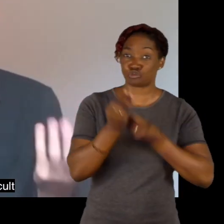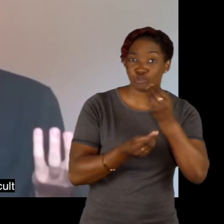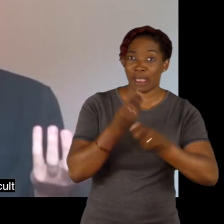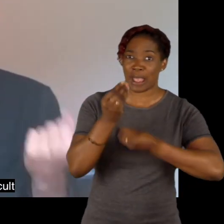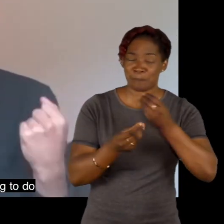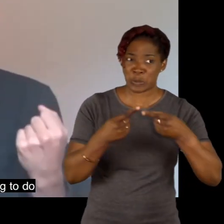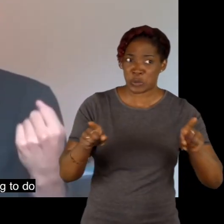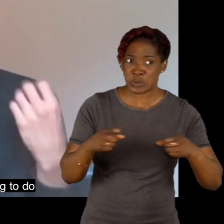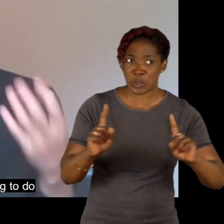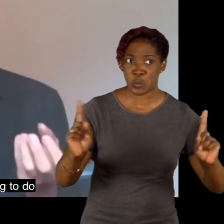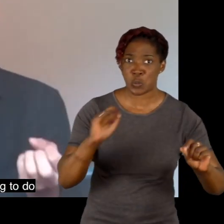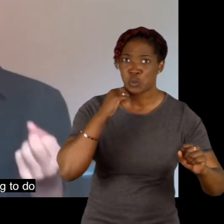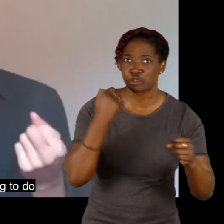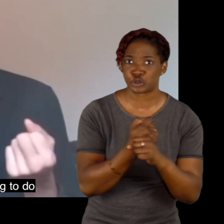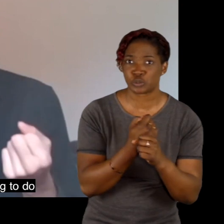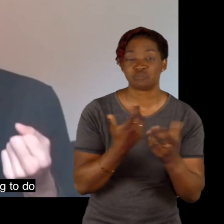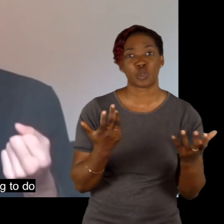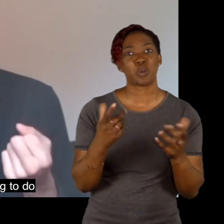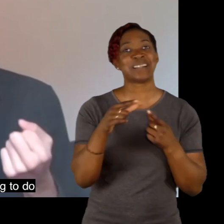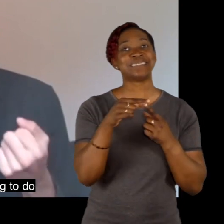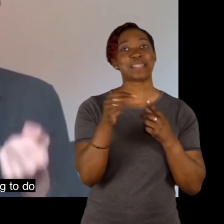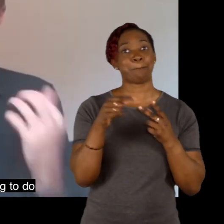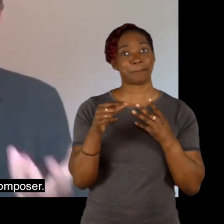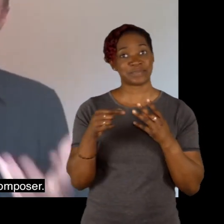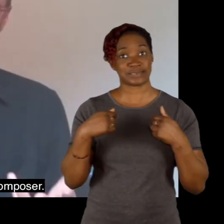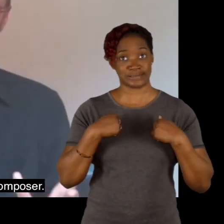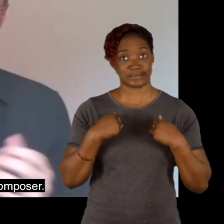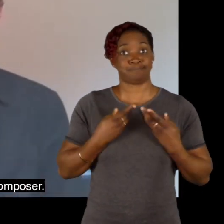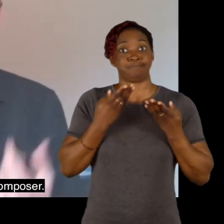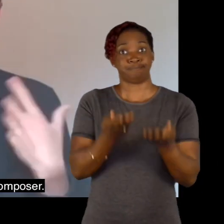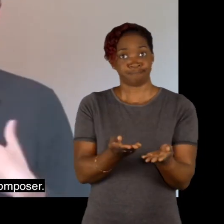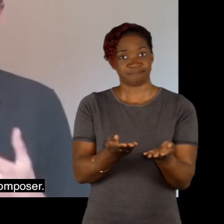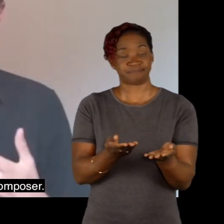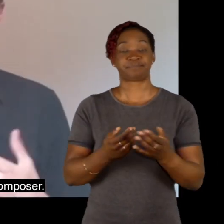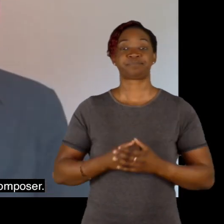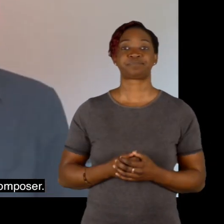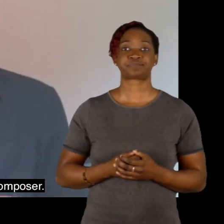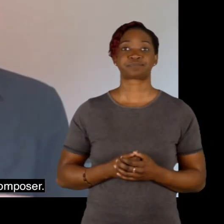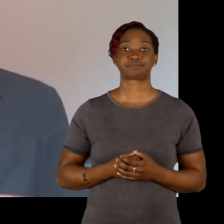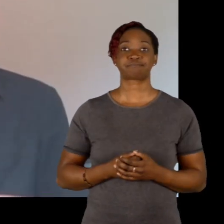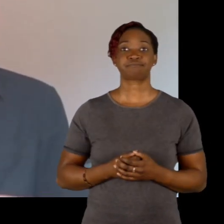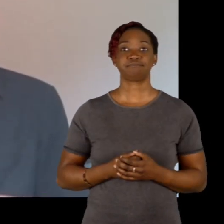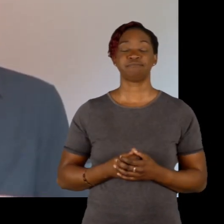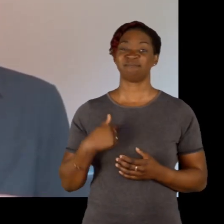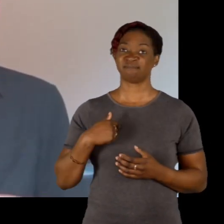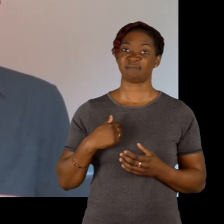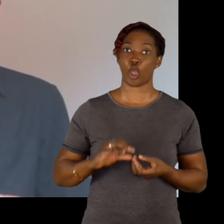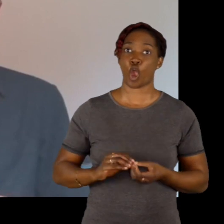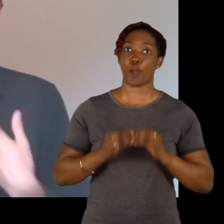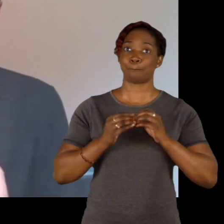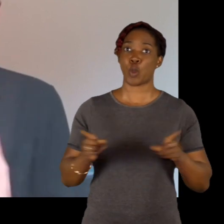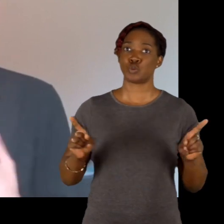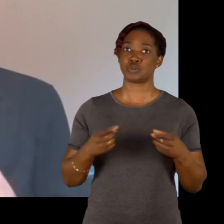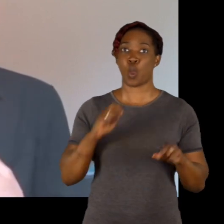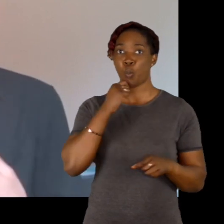Because it is a bit difficult to describe what the music is going to do. So here's some tips from me as a composer. So